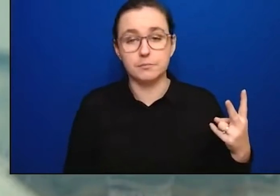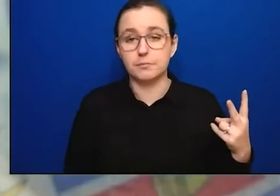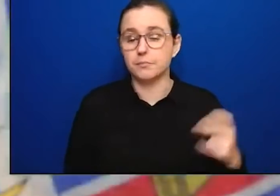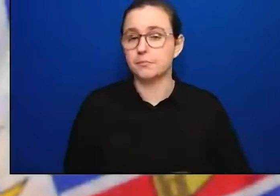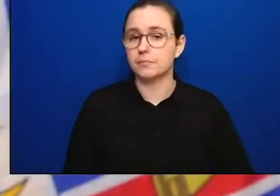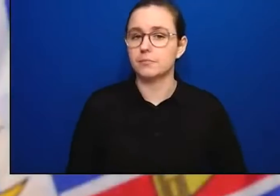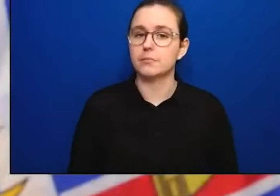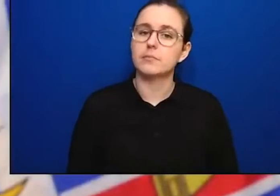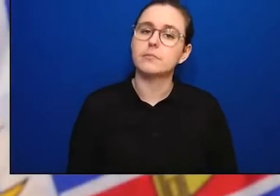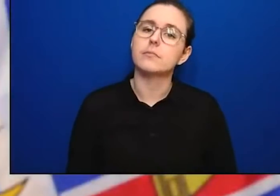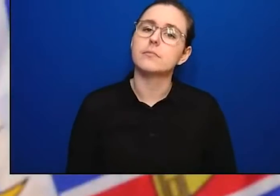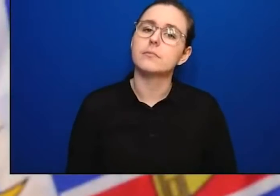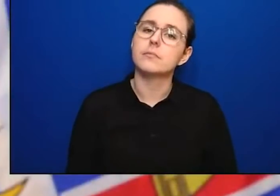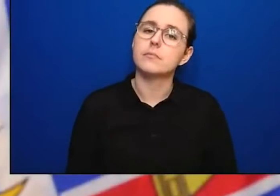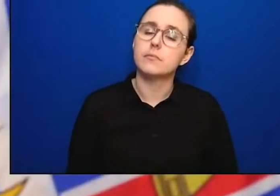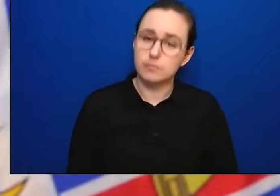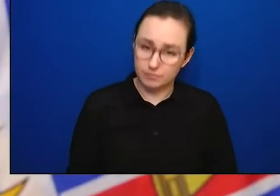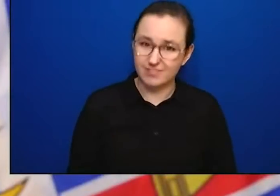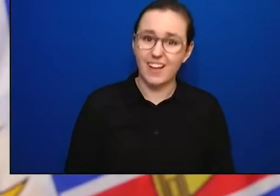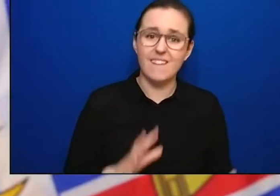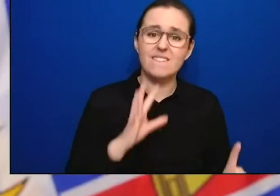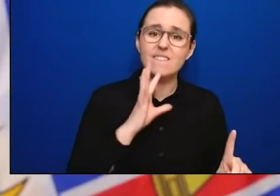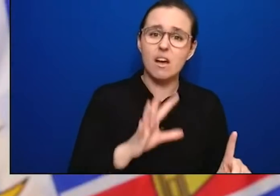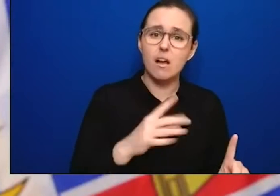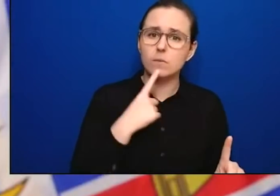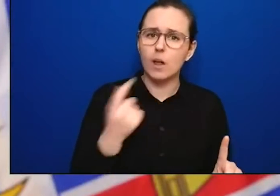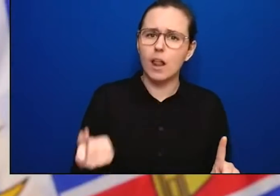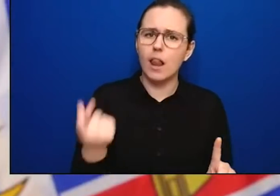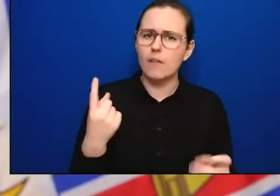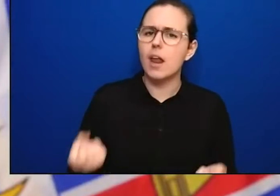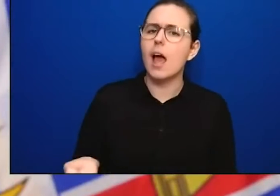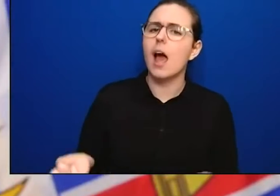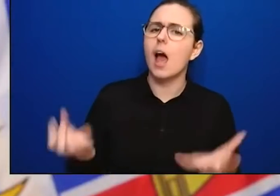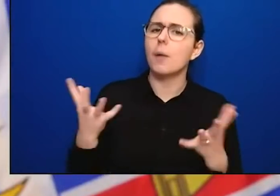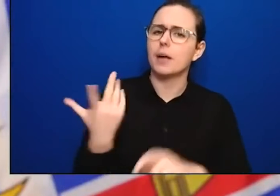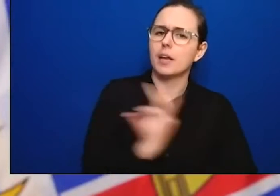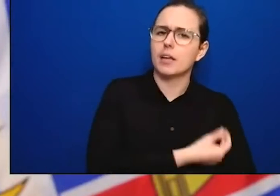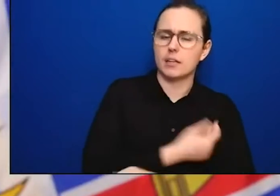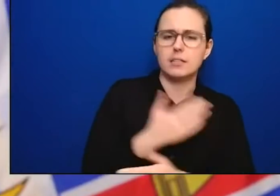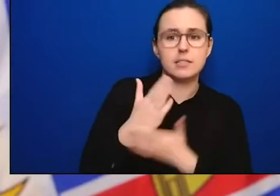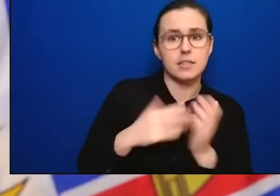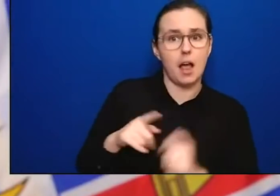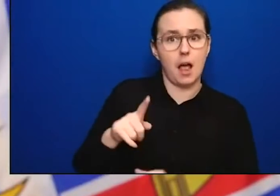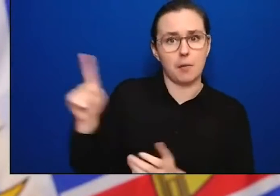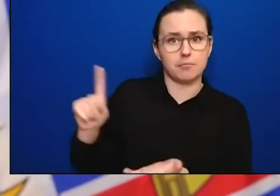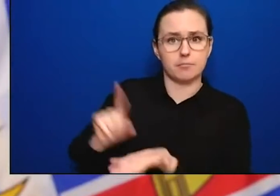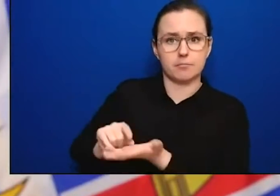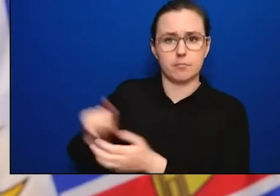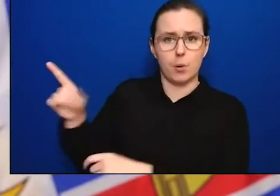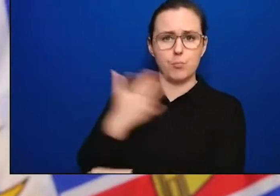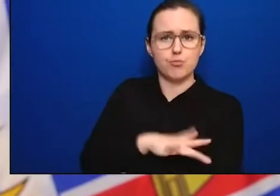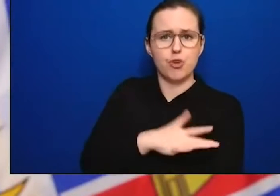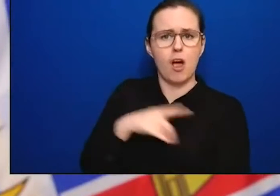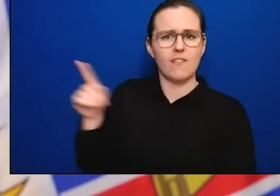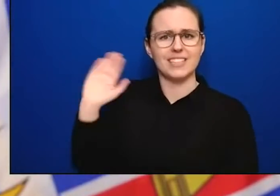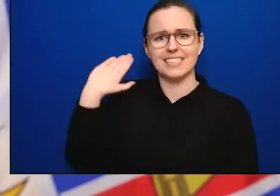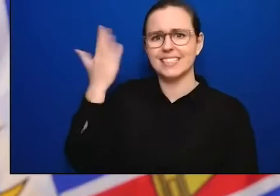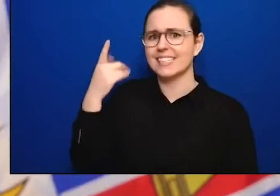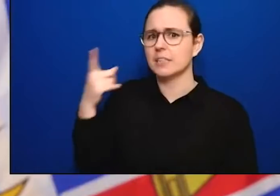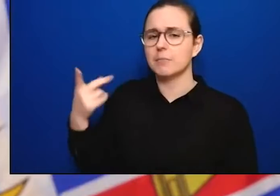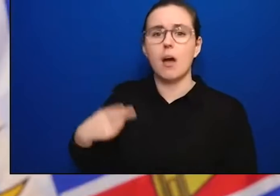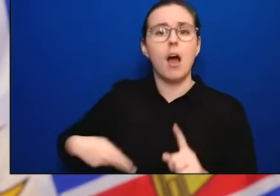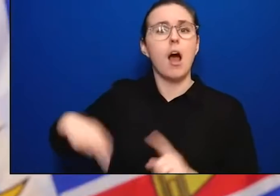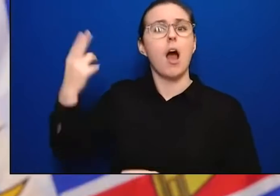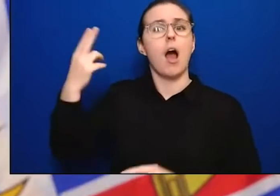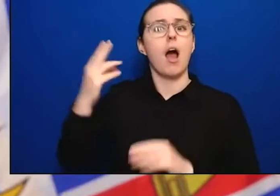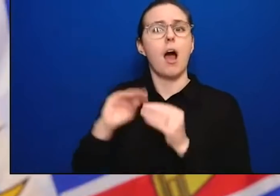Binder, do you have a follow-up? I do. Just wanted to ask about kids aged 5 to 11 and vaccination rates. I've